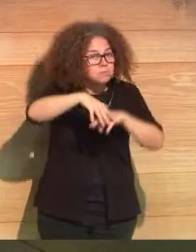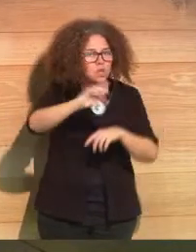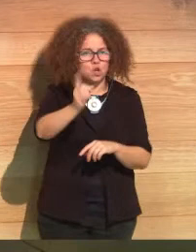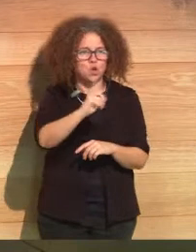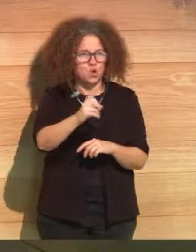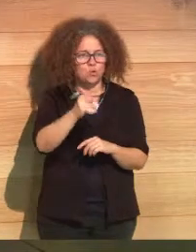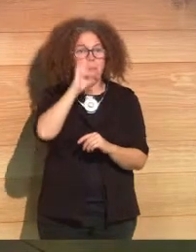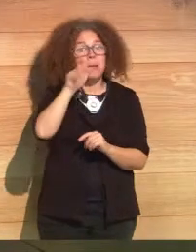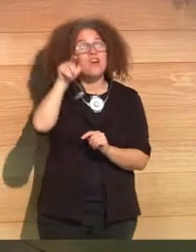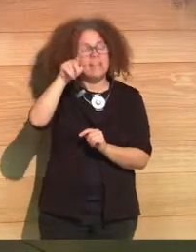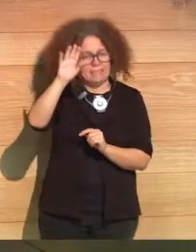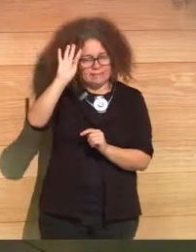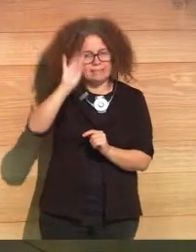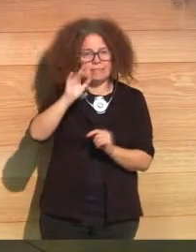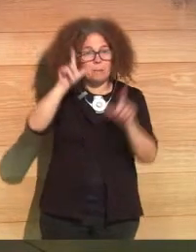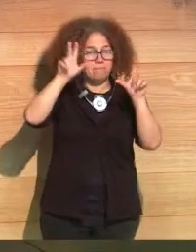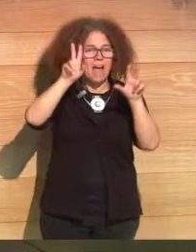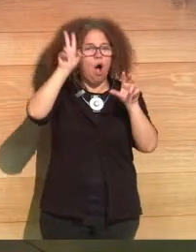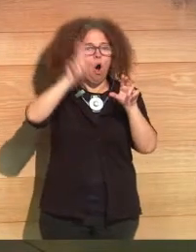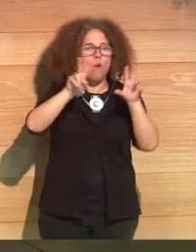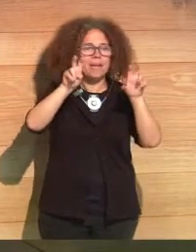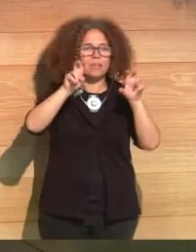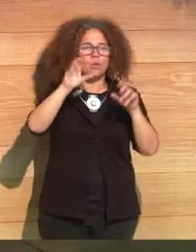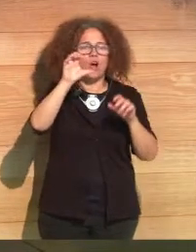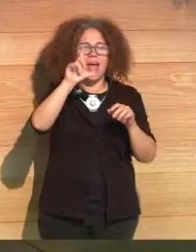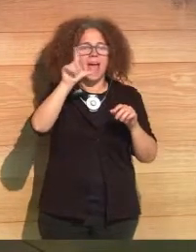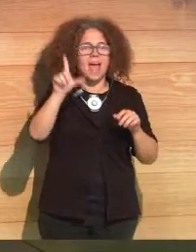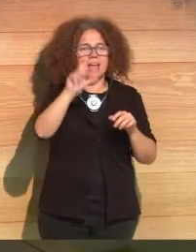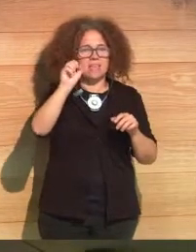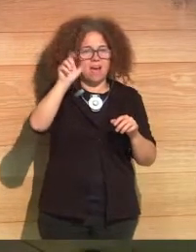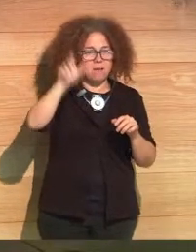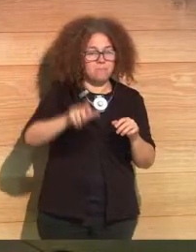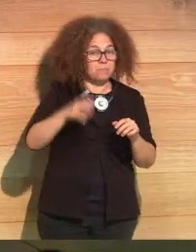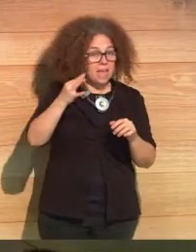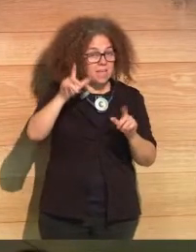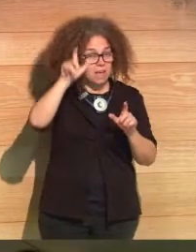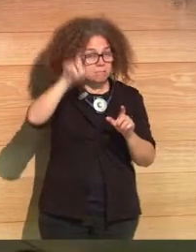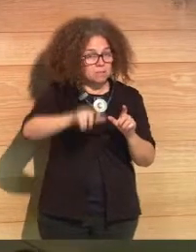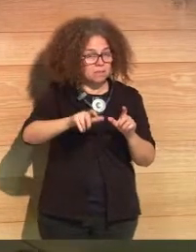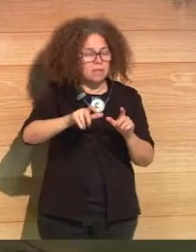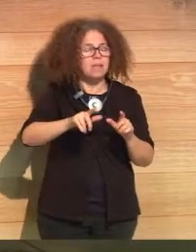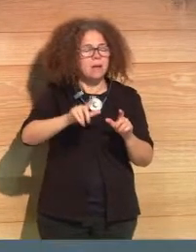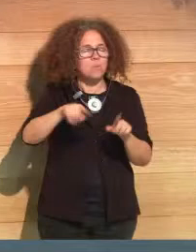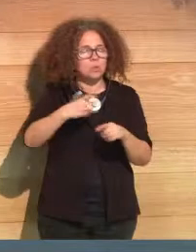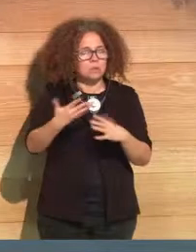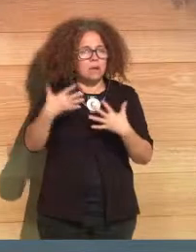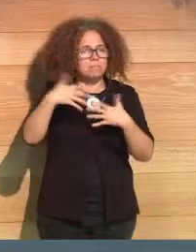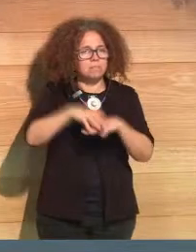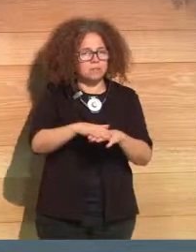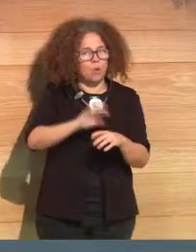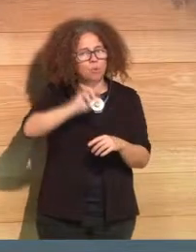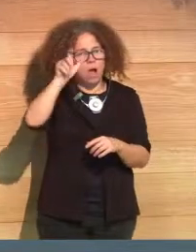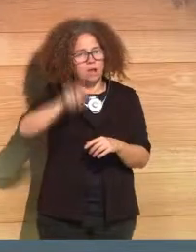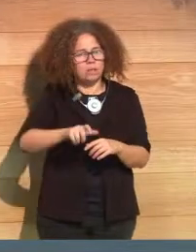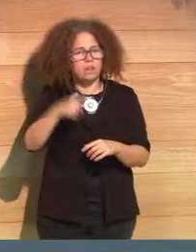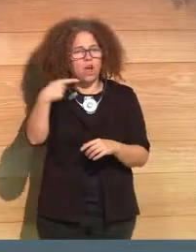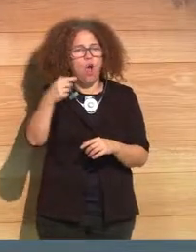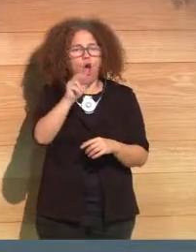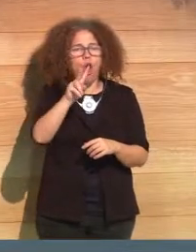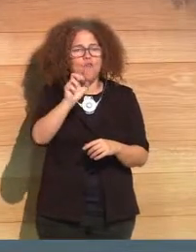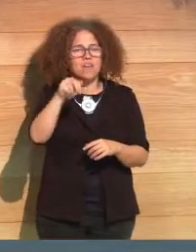and it's part of the track was made by Robert Henke, who's also known under the name